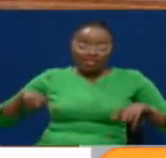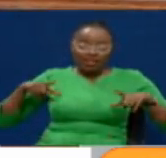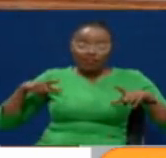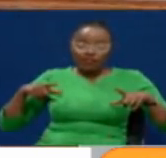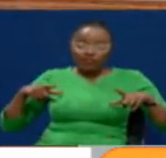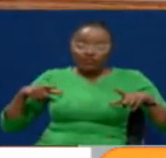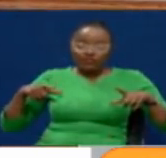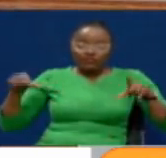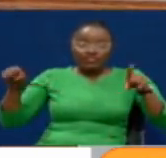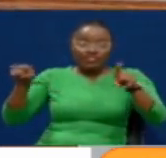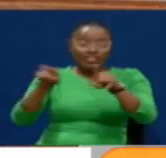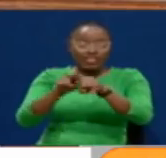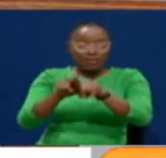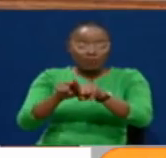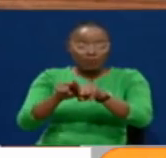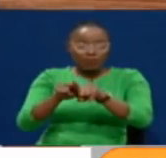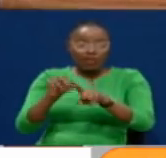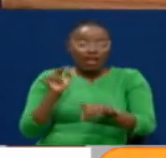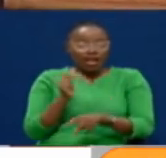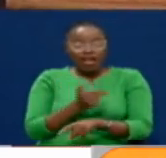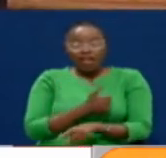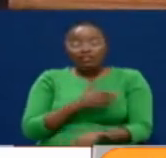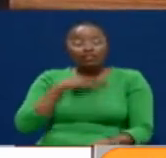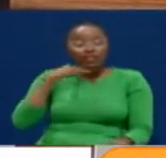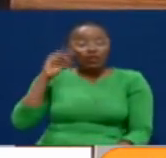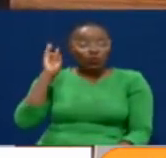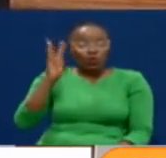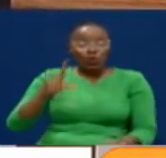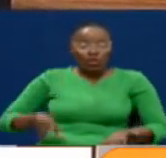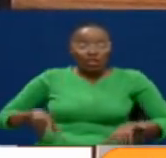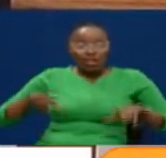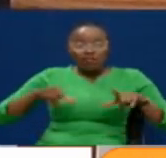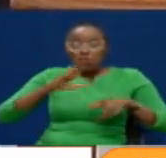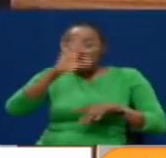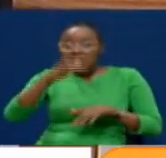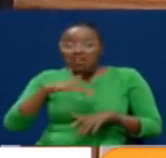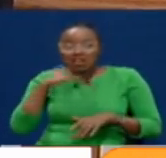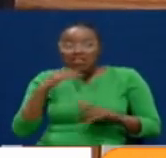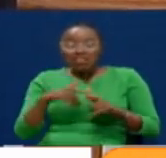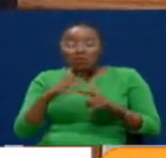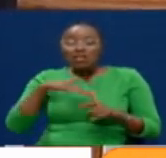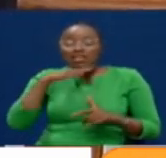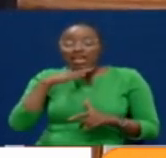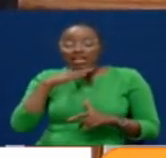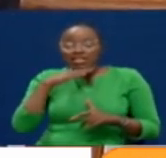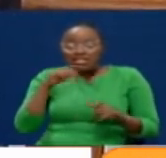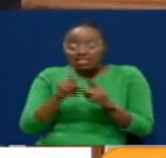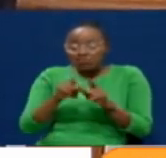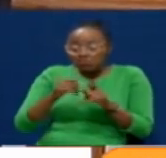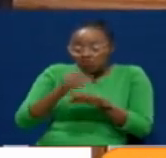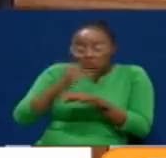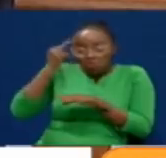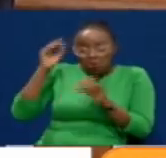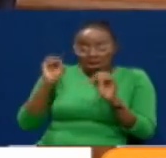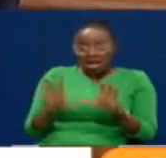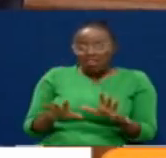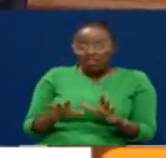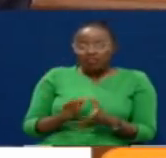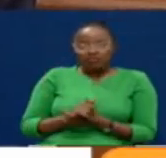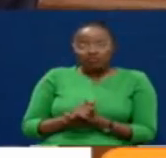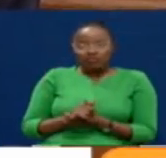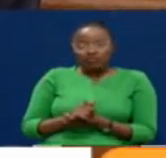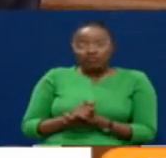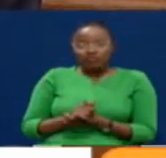We have to live like we will die. Let's not live like we will never die, then we die like we never lived. Hmm.